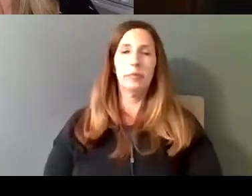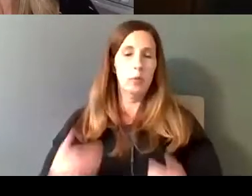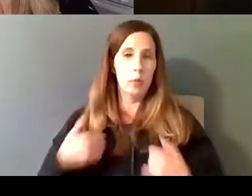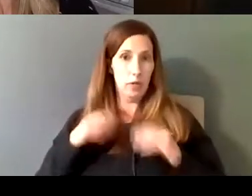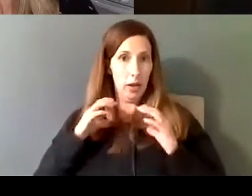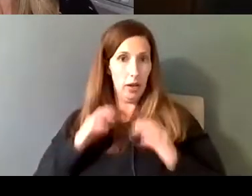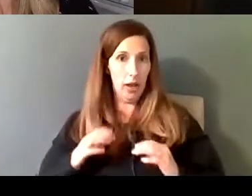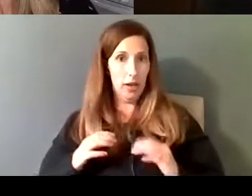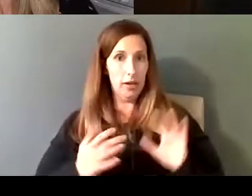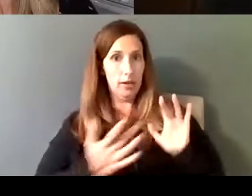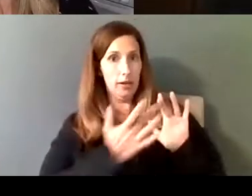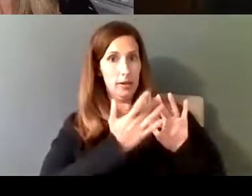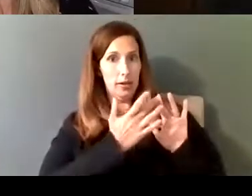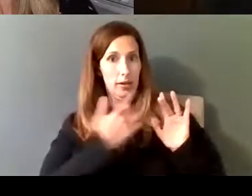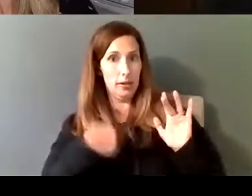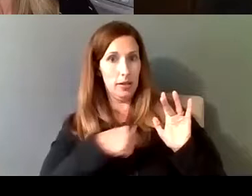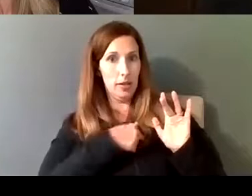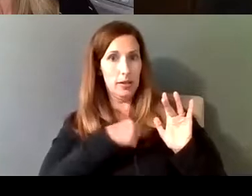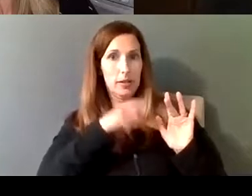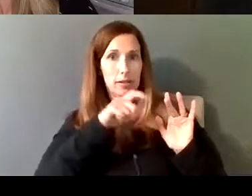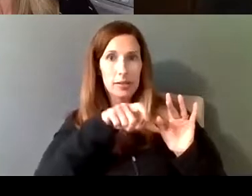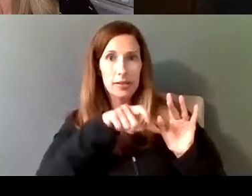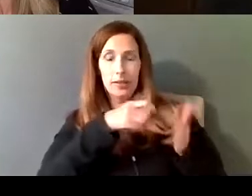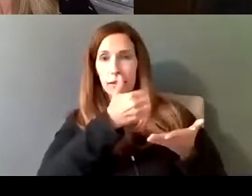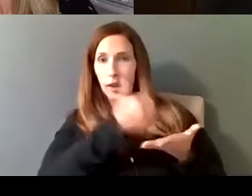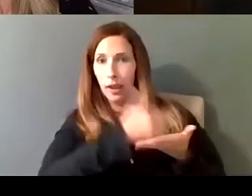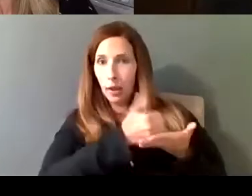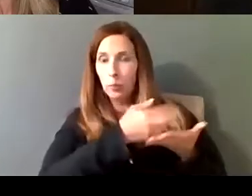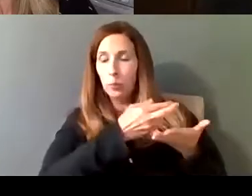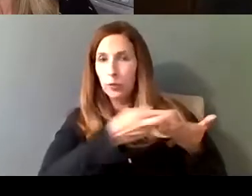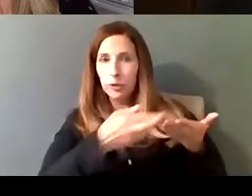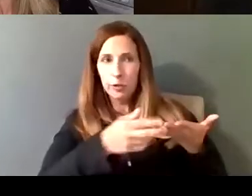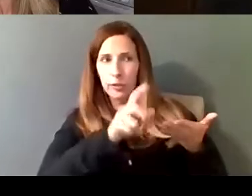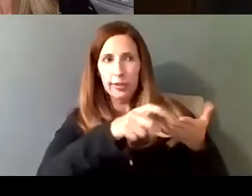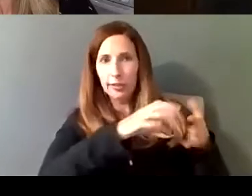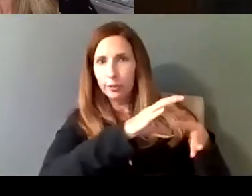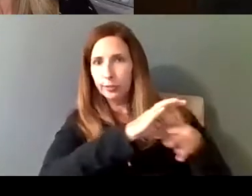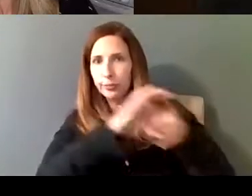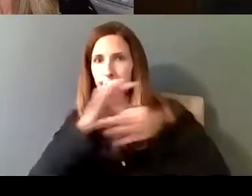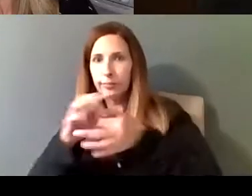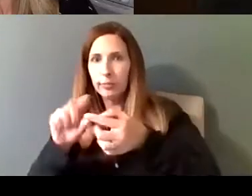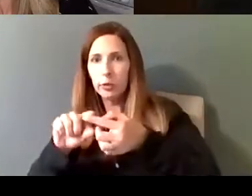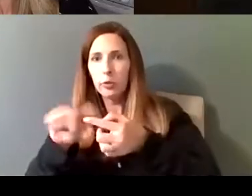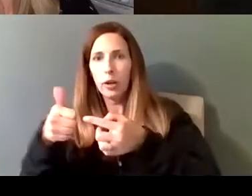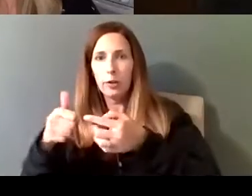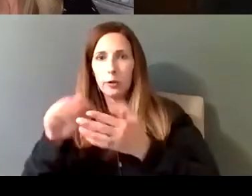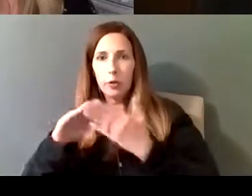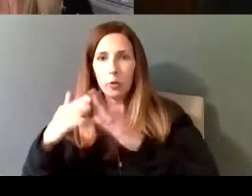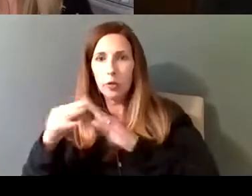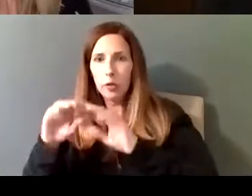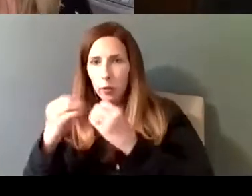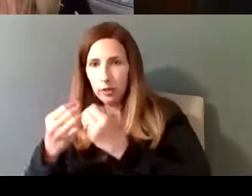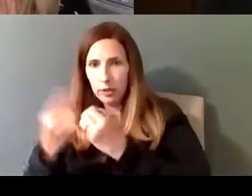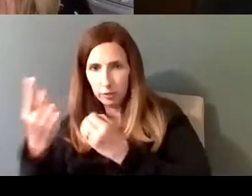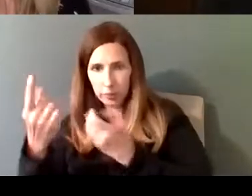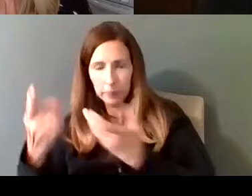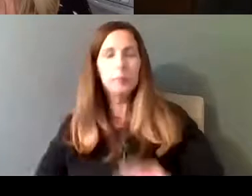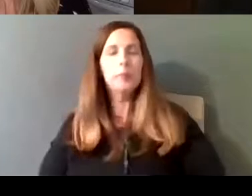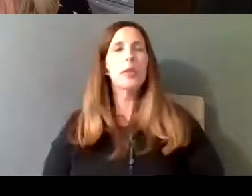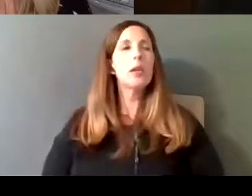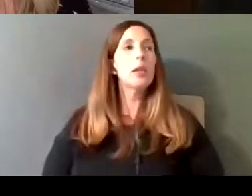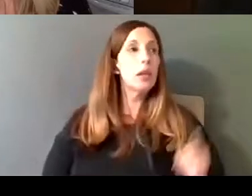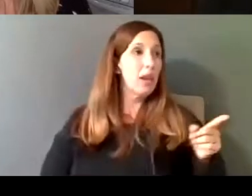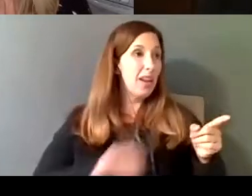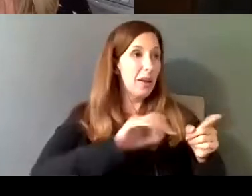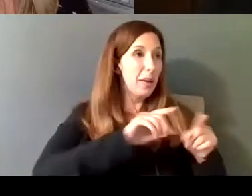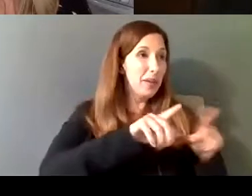contact us in need of resources, or they need to be connected to another community organization. And if they mention that they